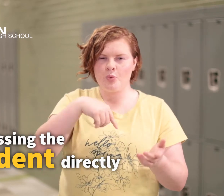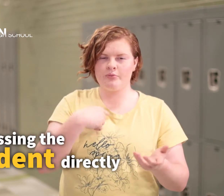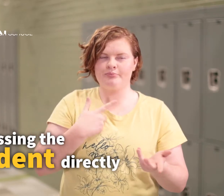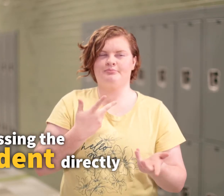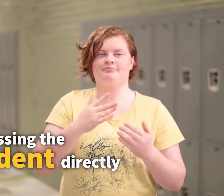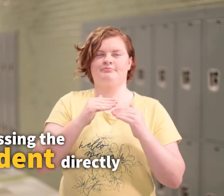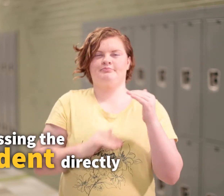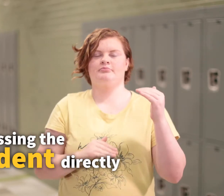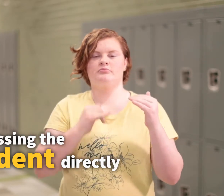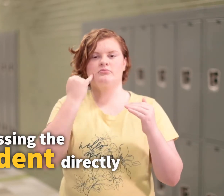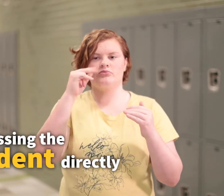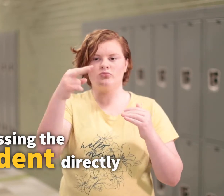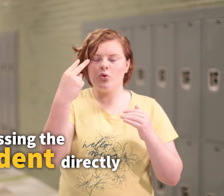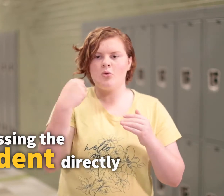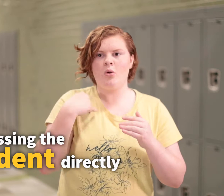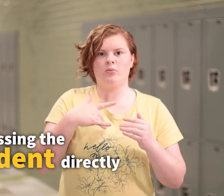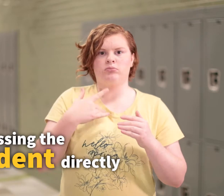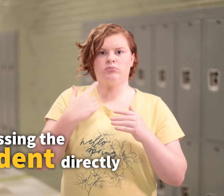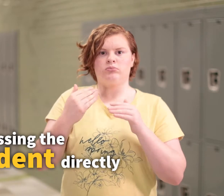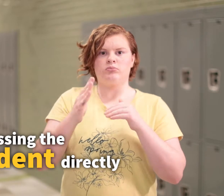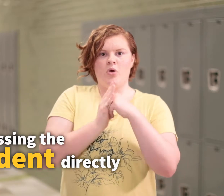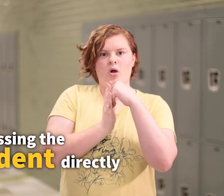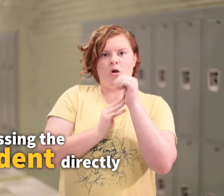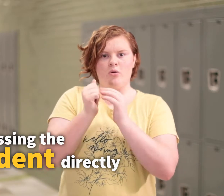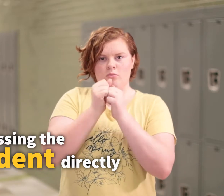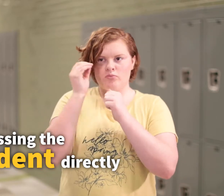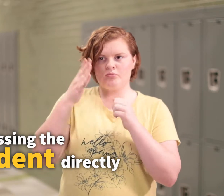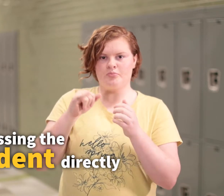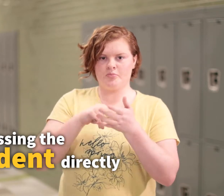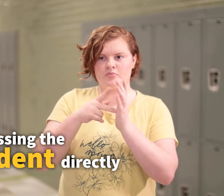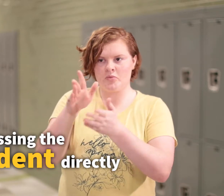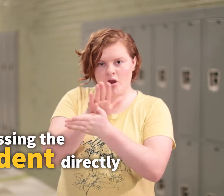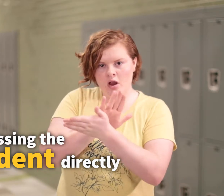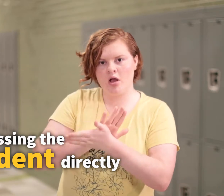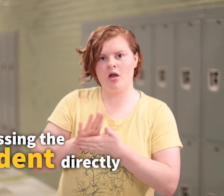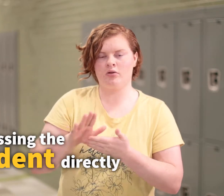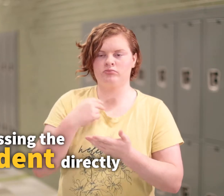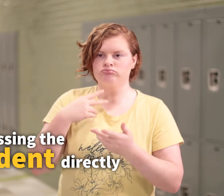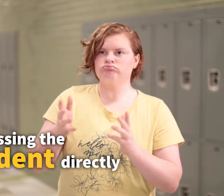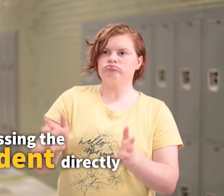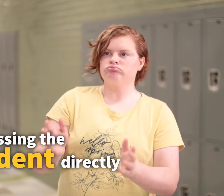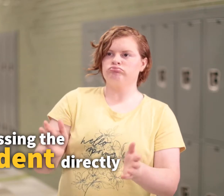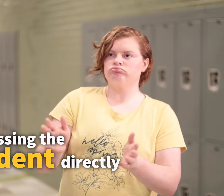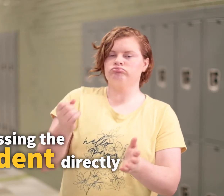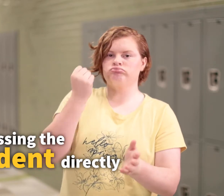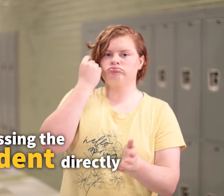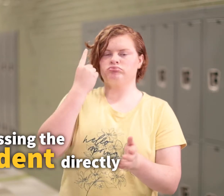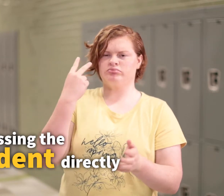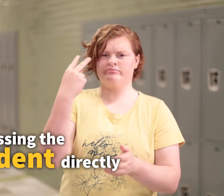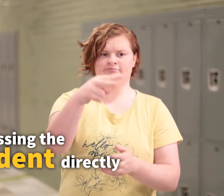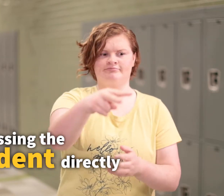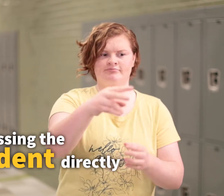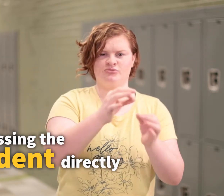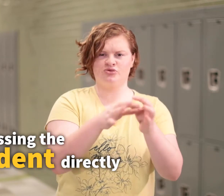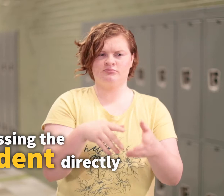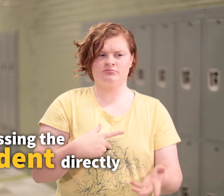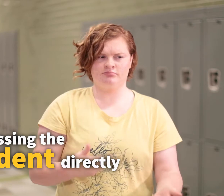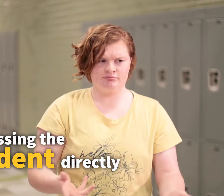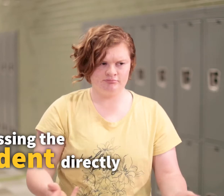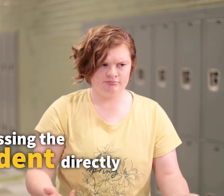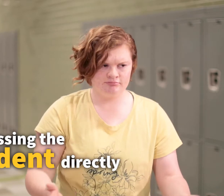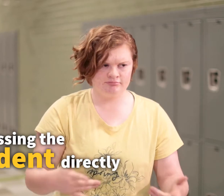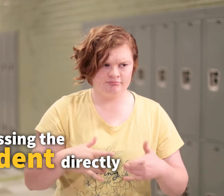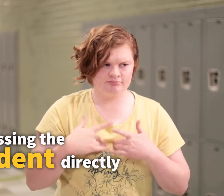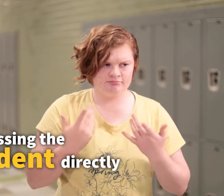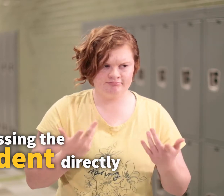ignored and I feel unimportant. So it's always nice, I feel much better when the teacher looks directly